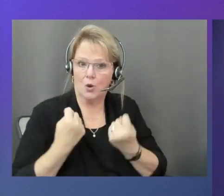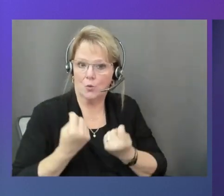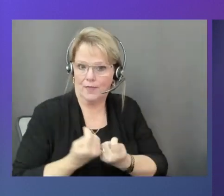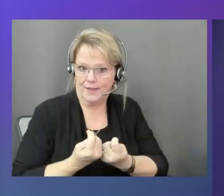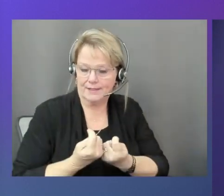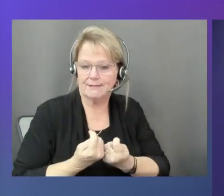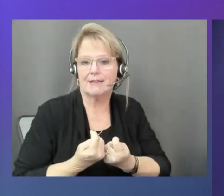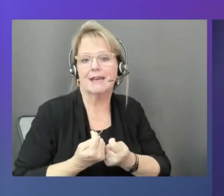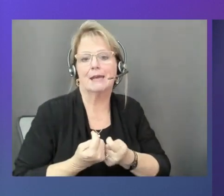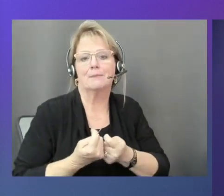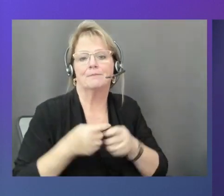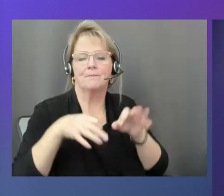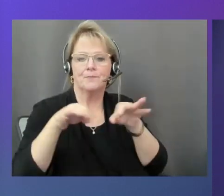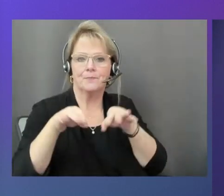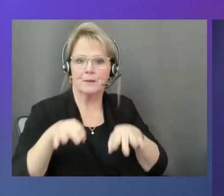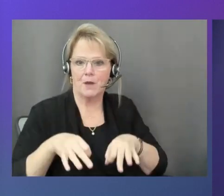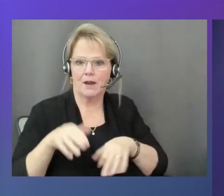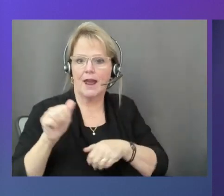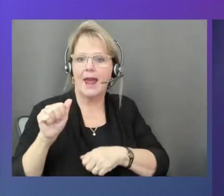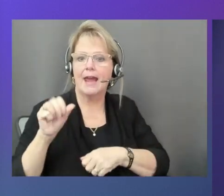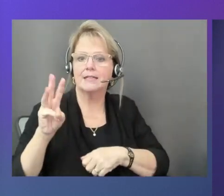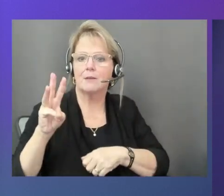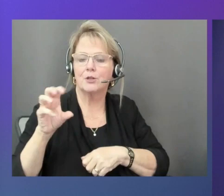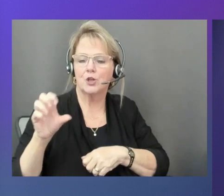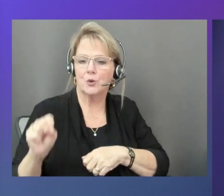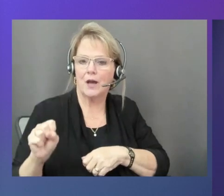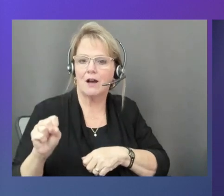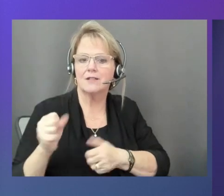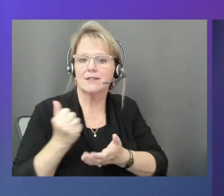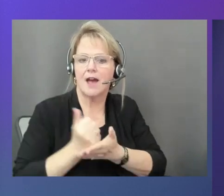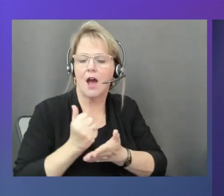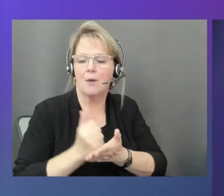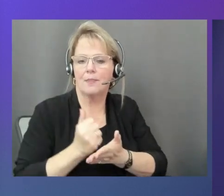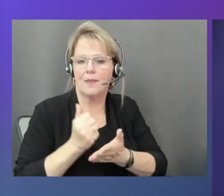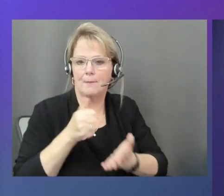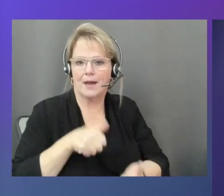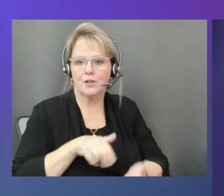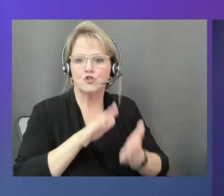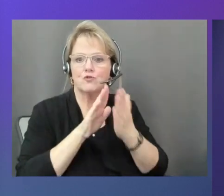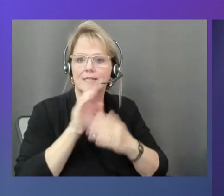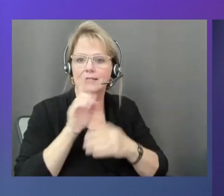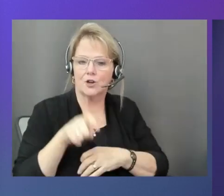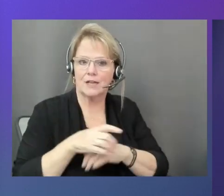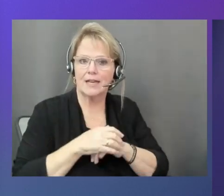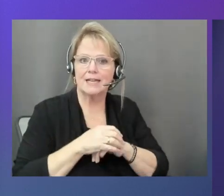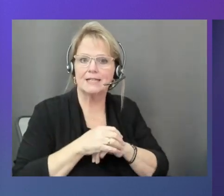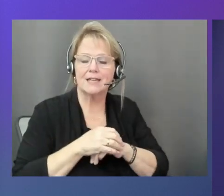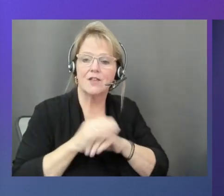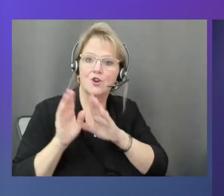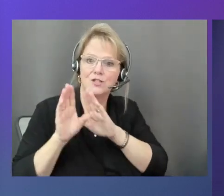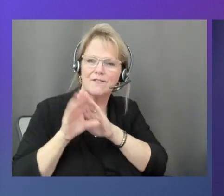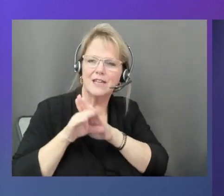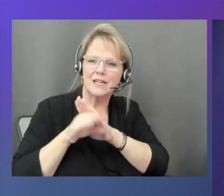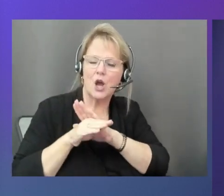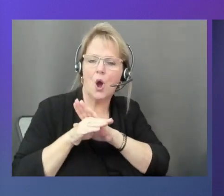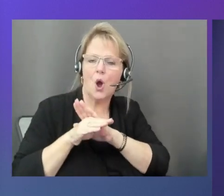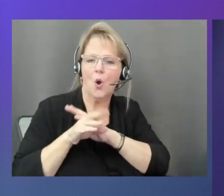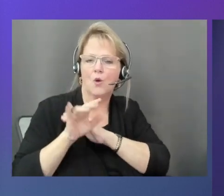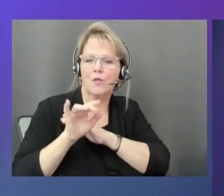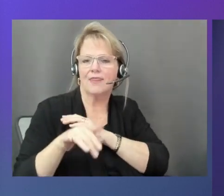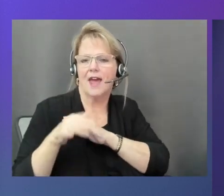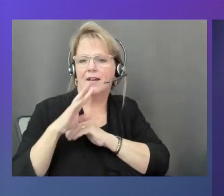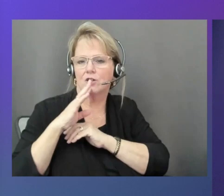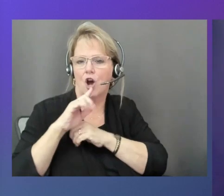Private 5G helped them address their needs. We can take a look at the video where they talk about it. Cool. Yeah, let's roll that video.